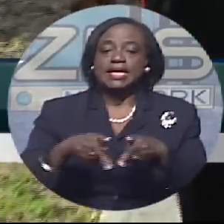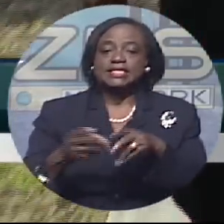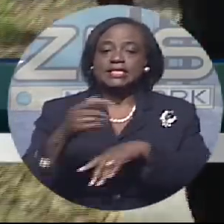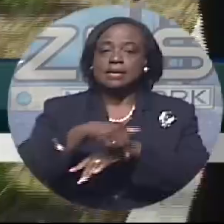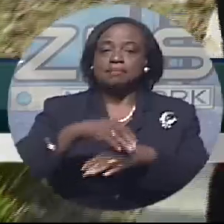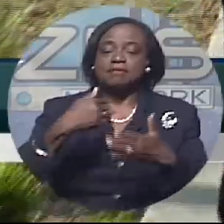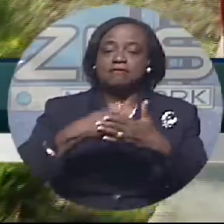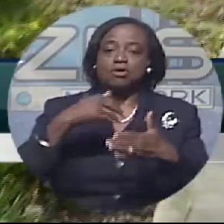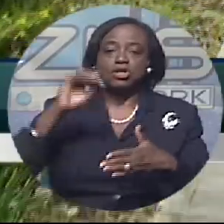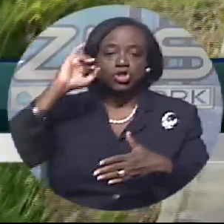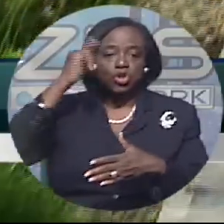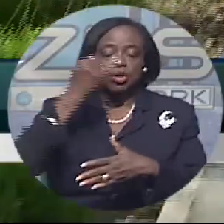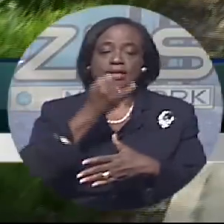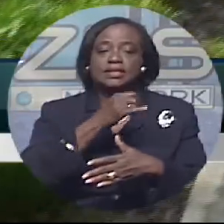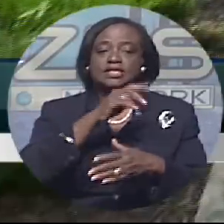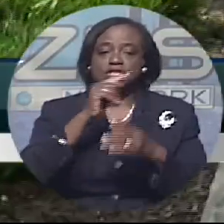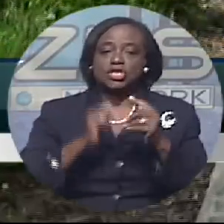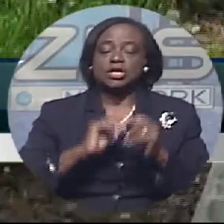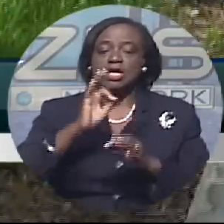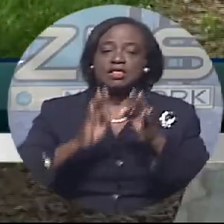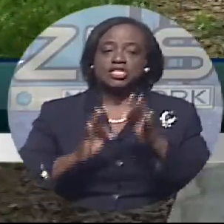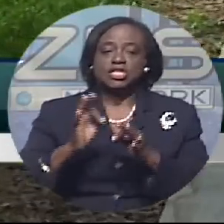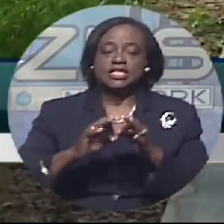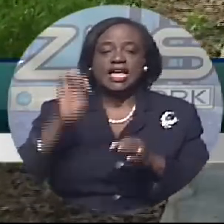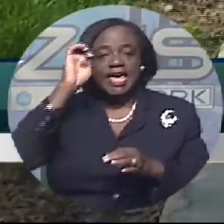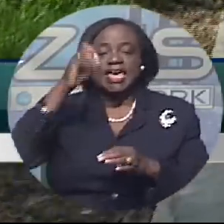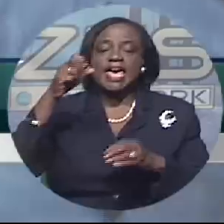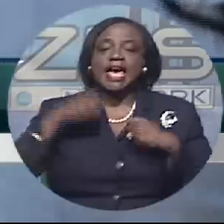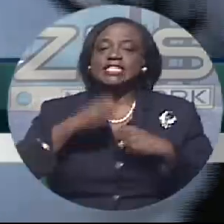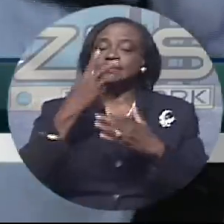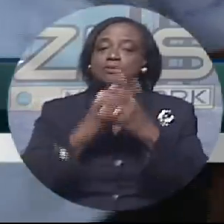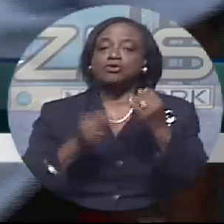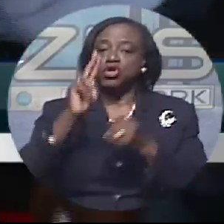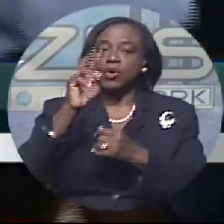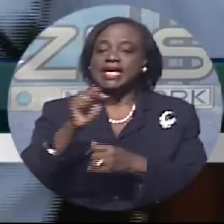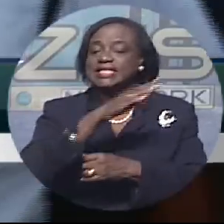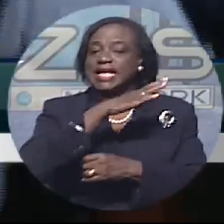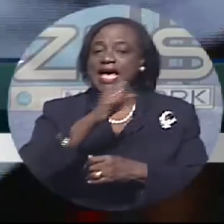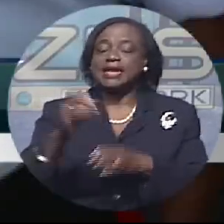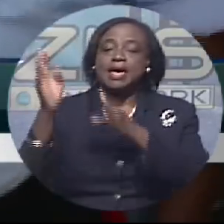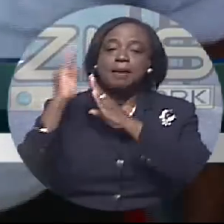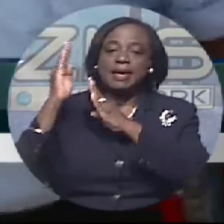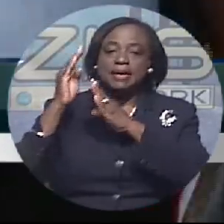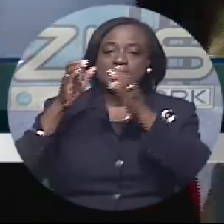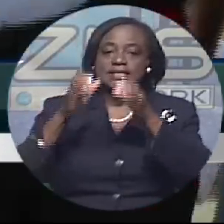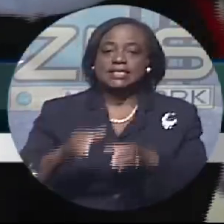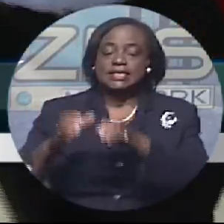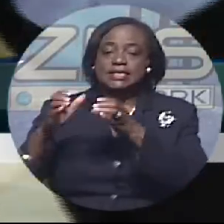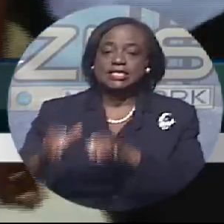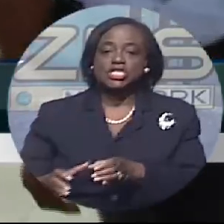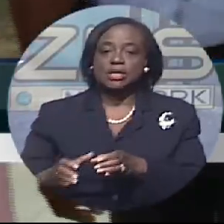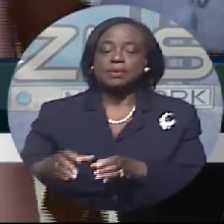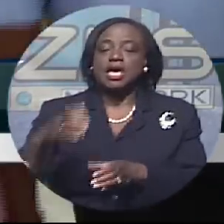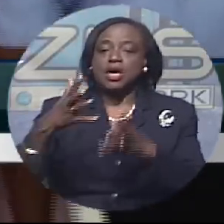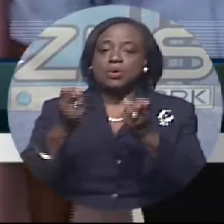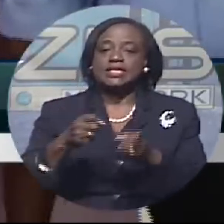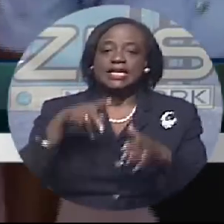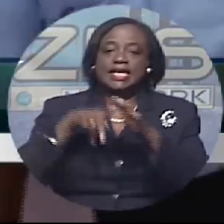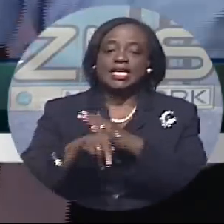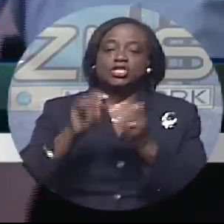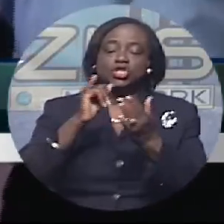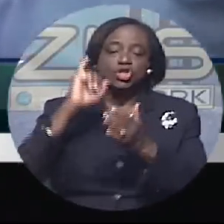The 30-year-old convict, who has Bahamian and U.S. citizenship, was found guilty of attempting to kill Bahamian Jonathan Ramming back